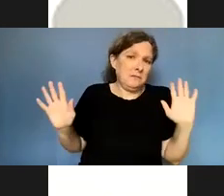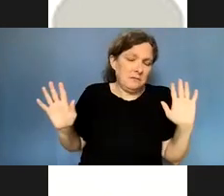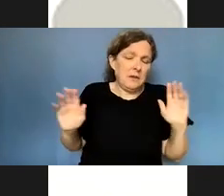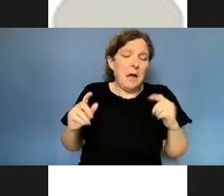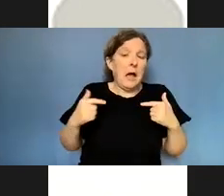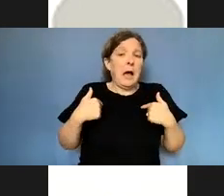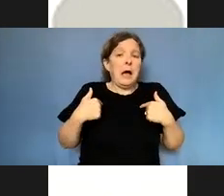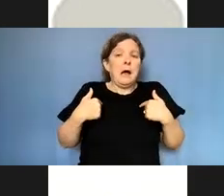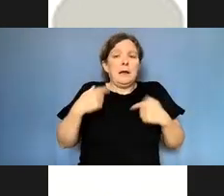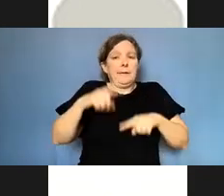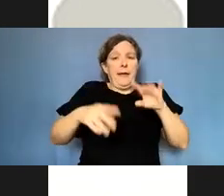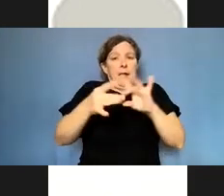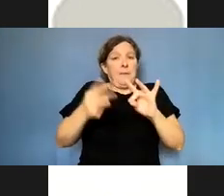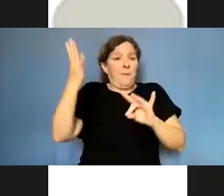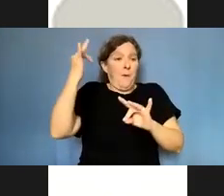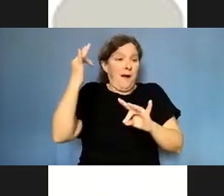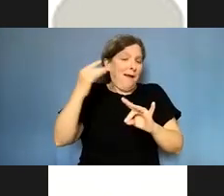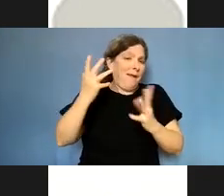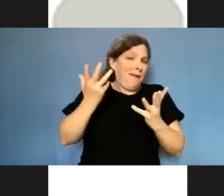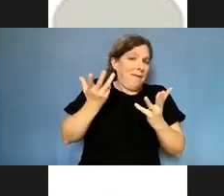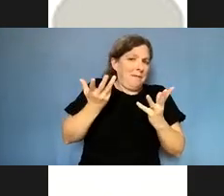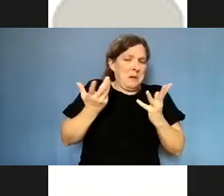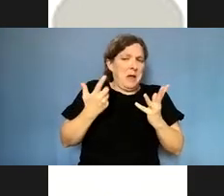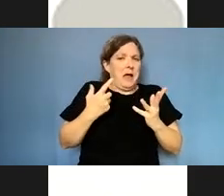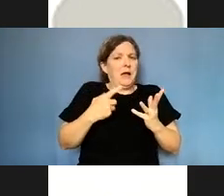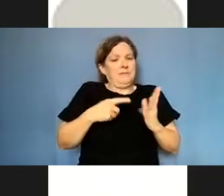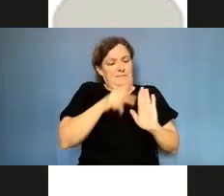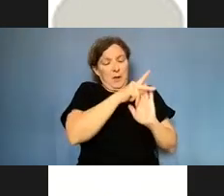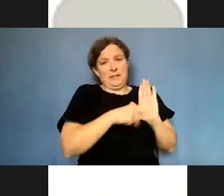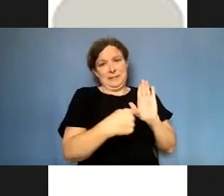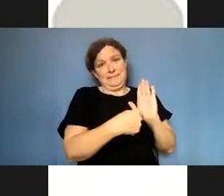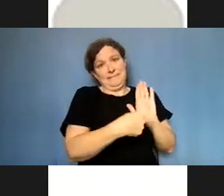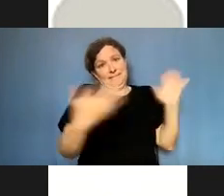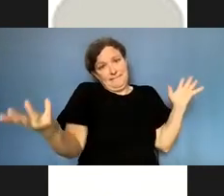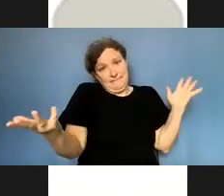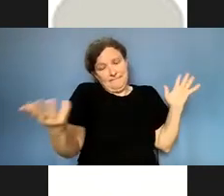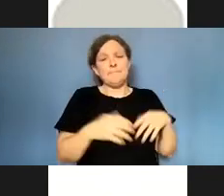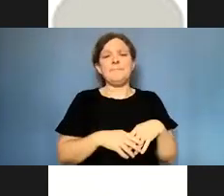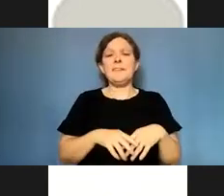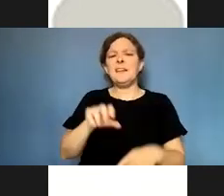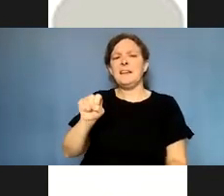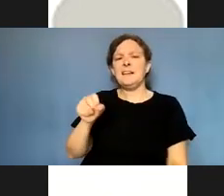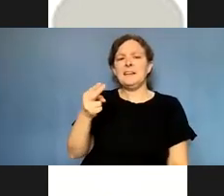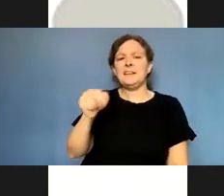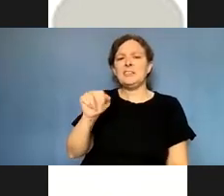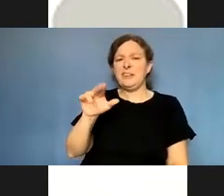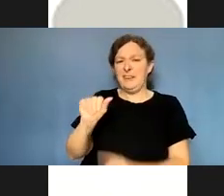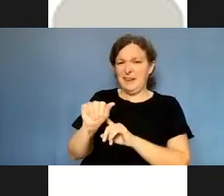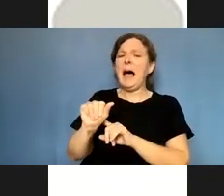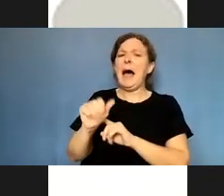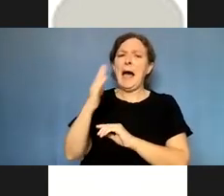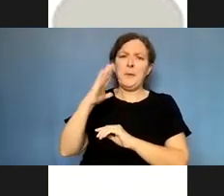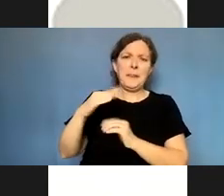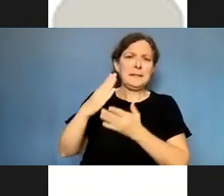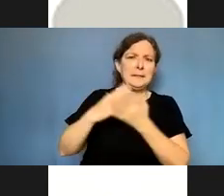to why that would be. I can only tell you what the policy is. Thank you, Geoff. I think we need to move forward. There are some people that need to